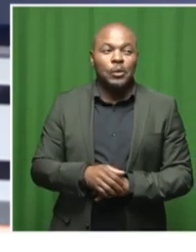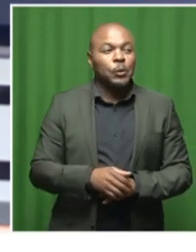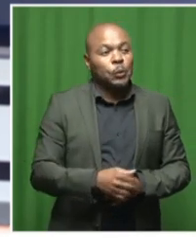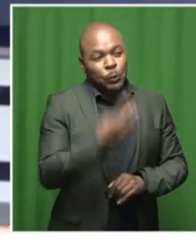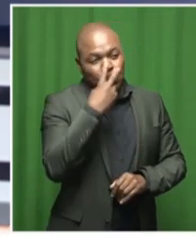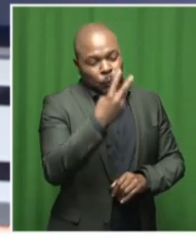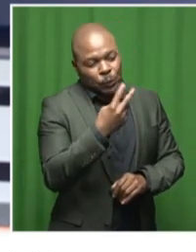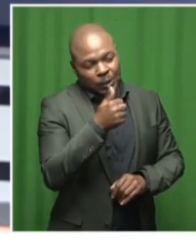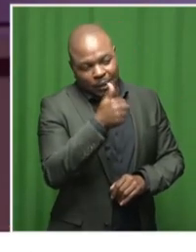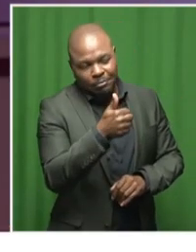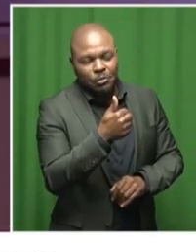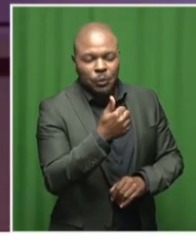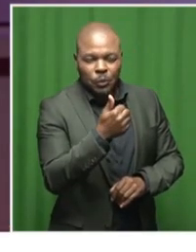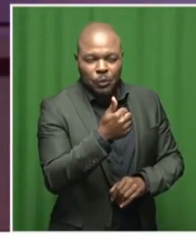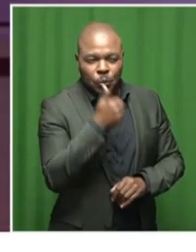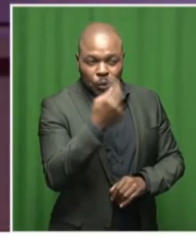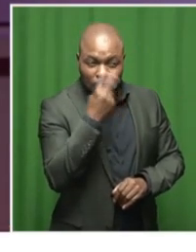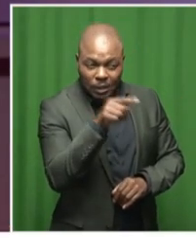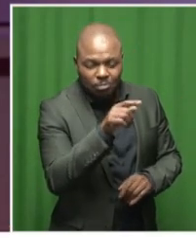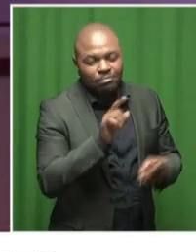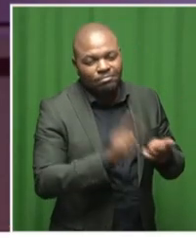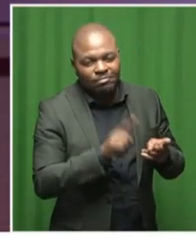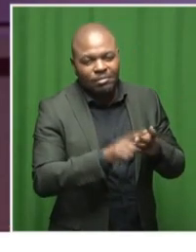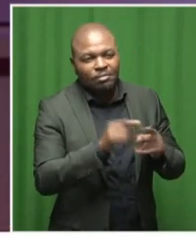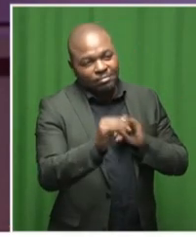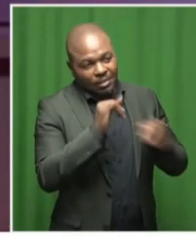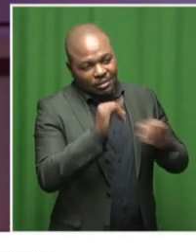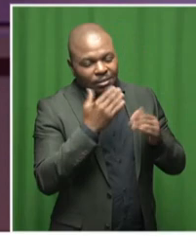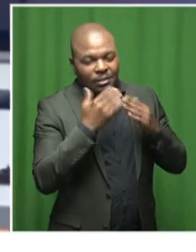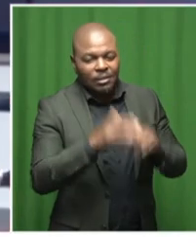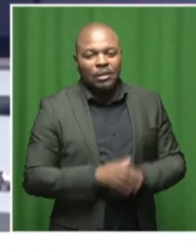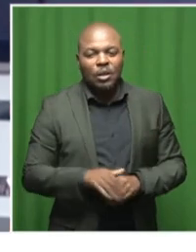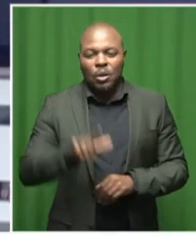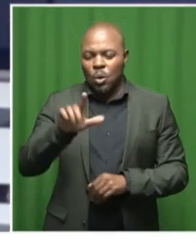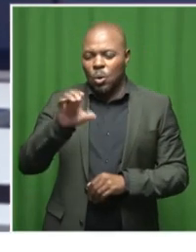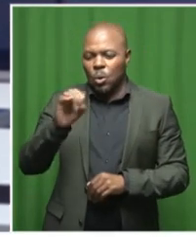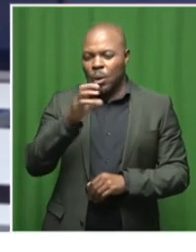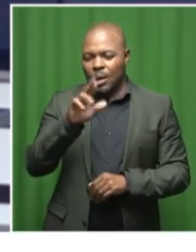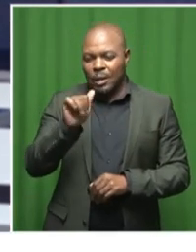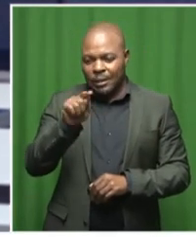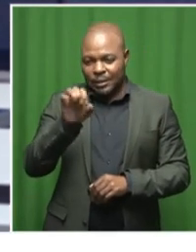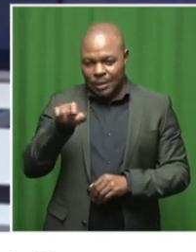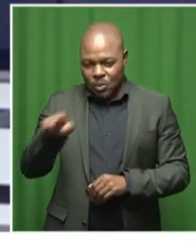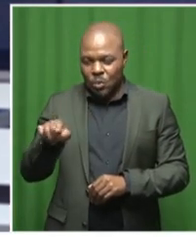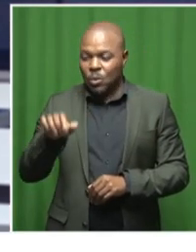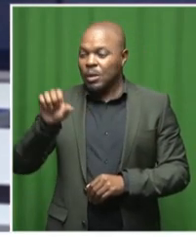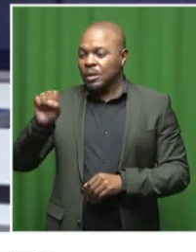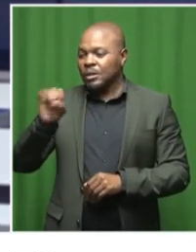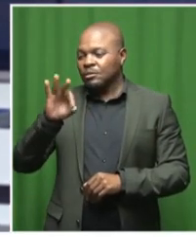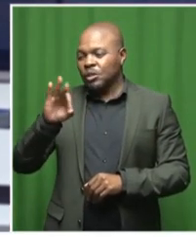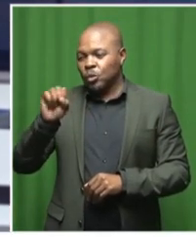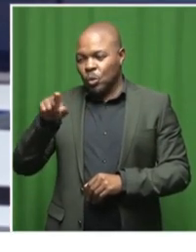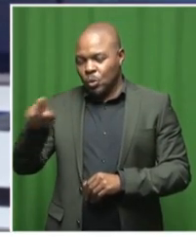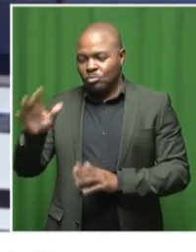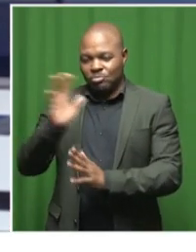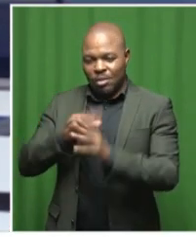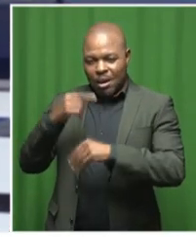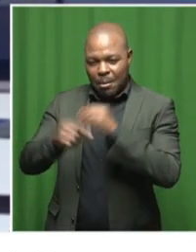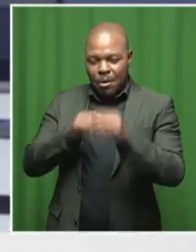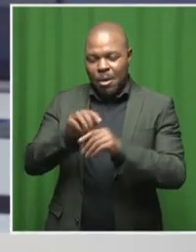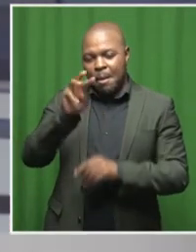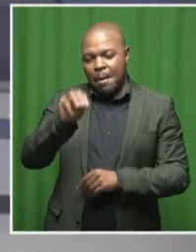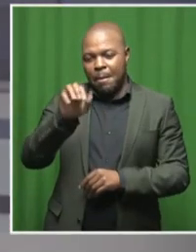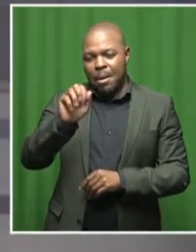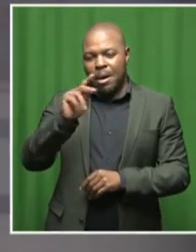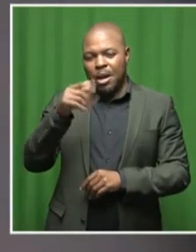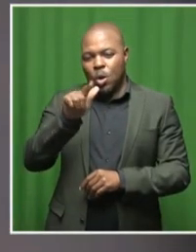you. Thank you so much. For talking to us, LoCrate co-owner Spiso Langamandla, speaking to us about this year's Makhelwane Festival,